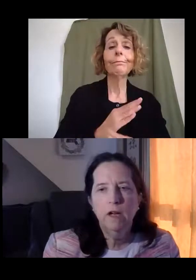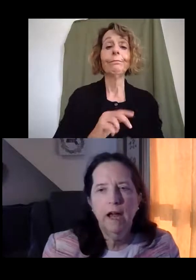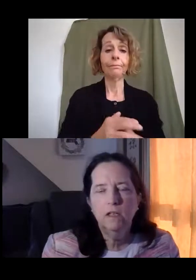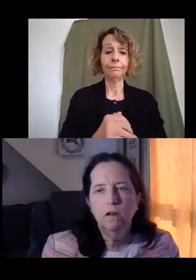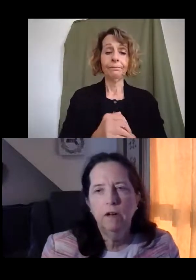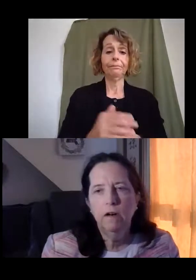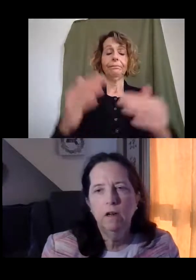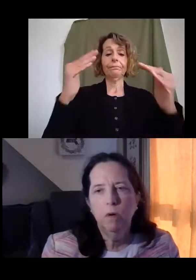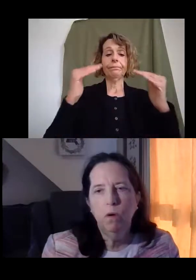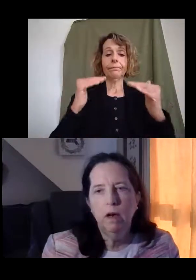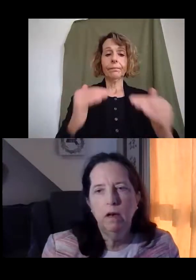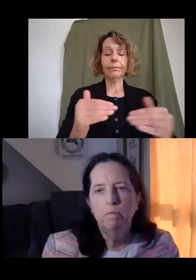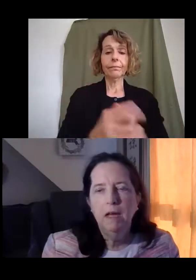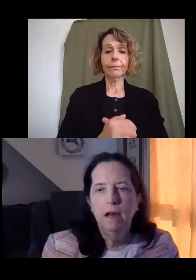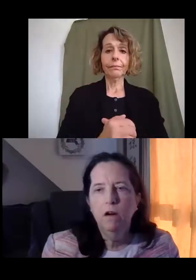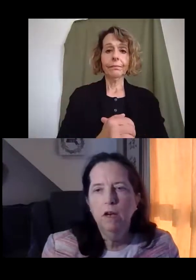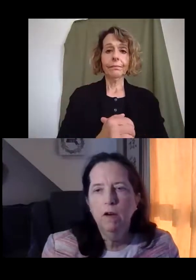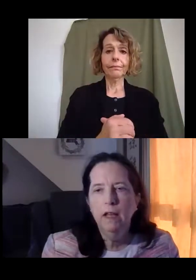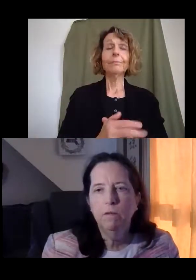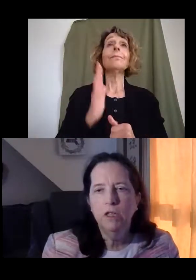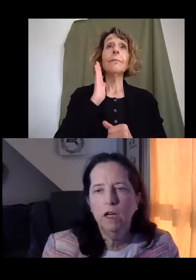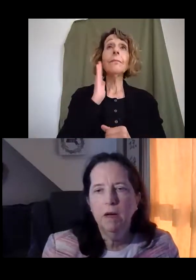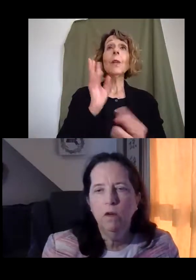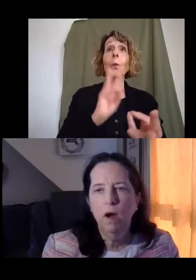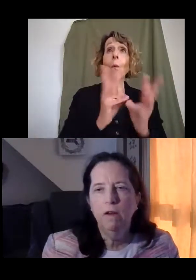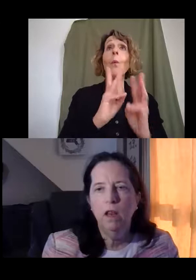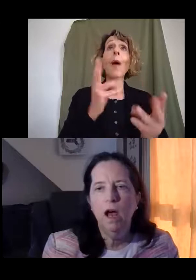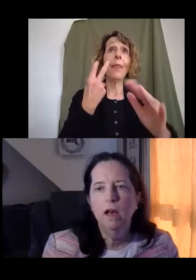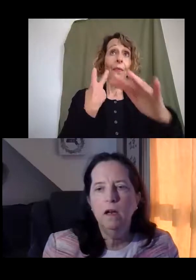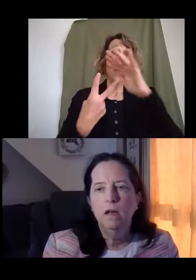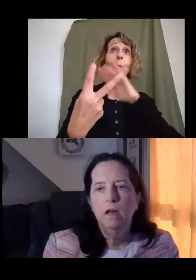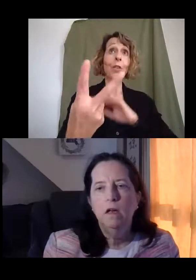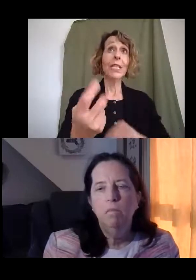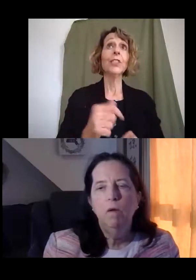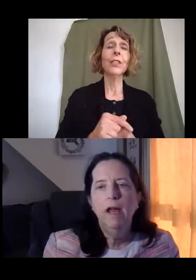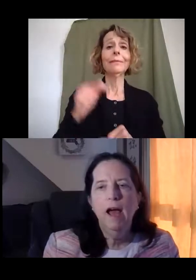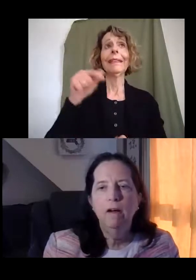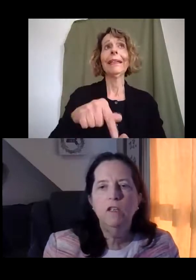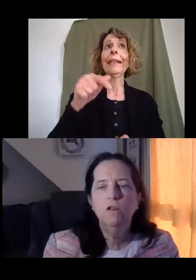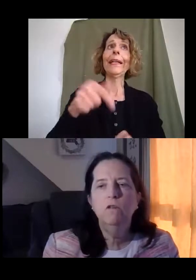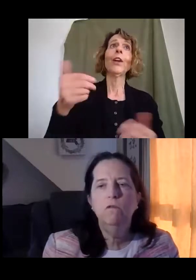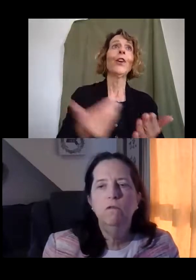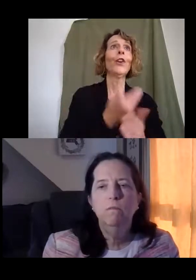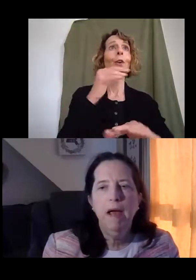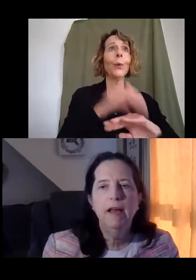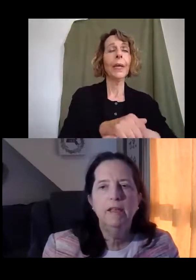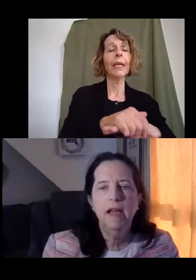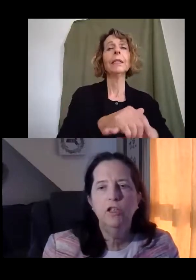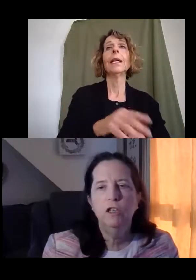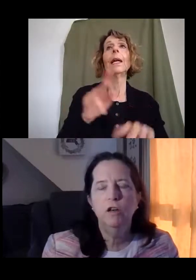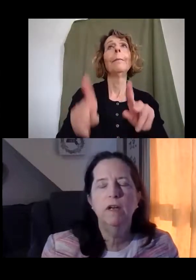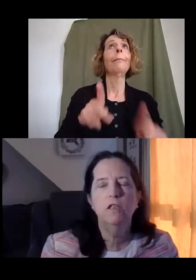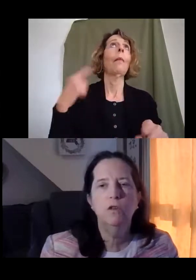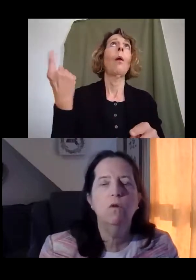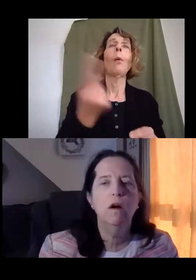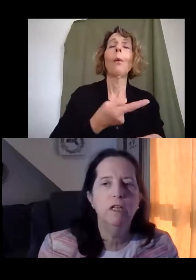Understanding forecasts are very important. I know in New England we talk about the weather a lot, but we have to pay